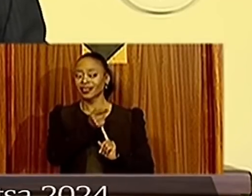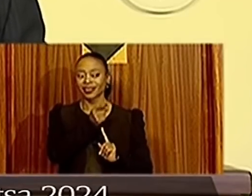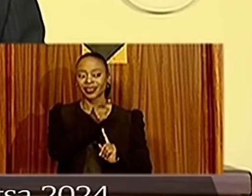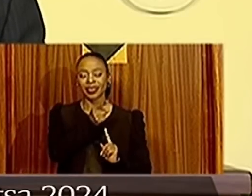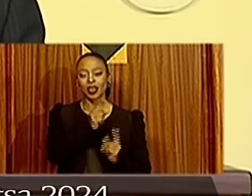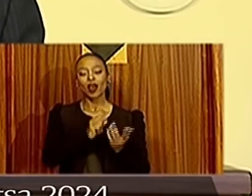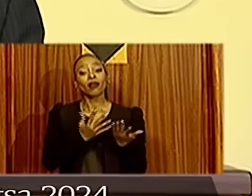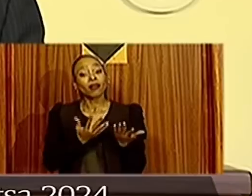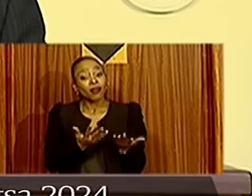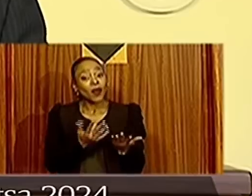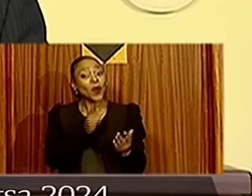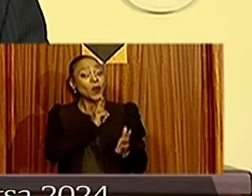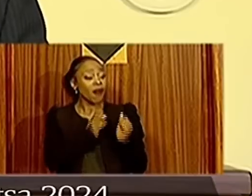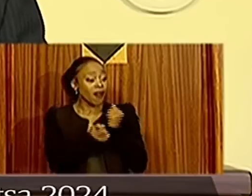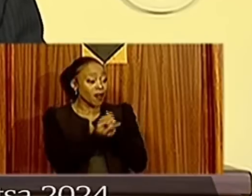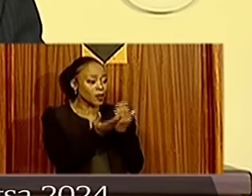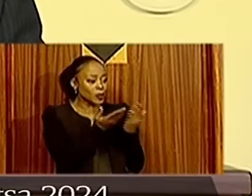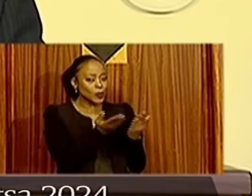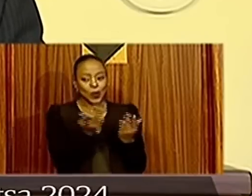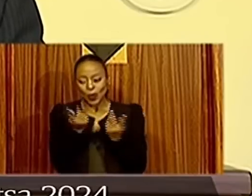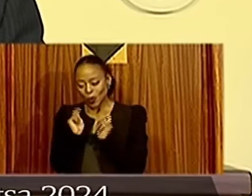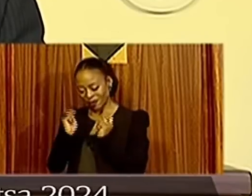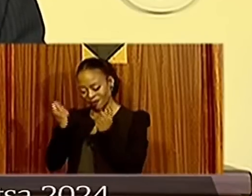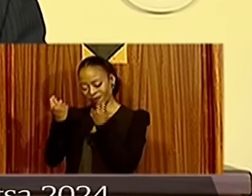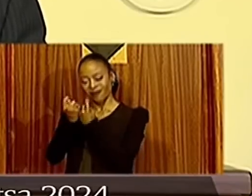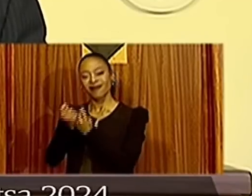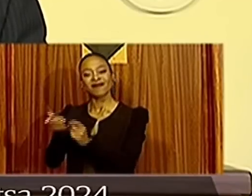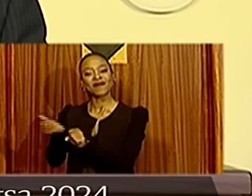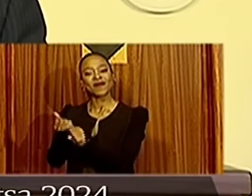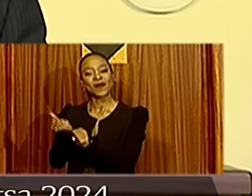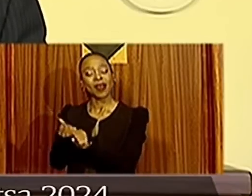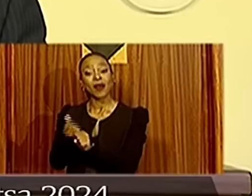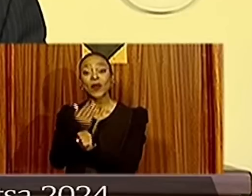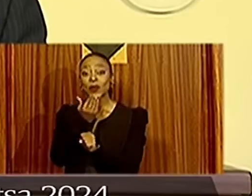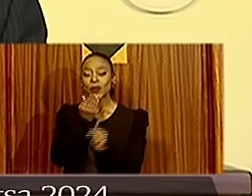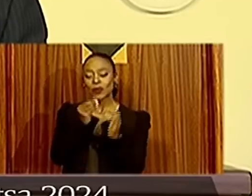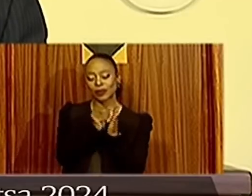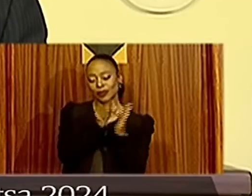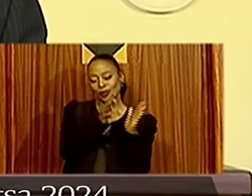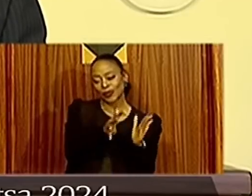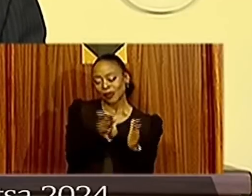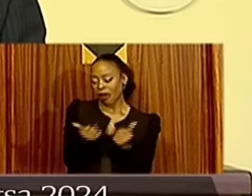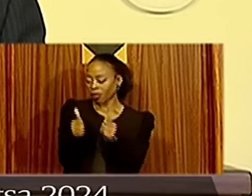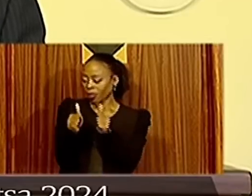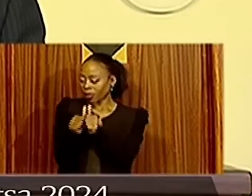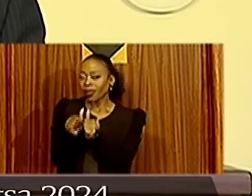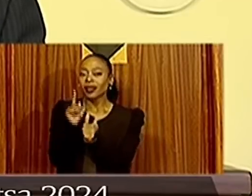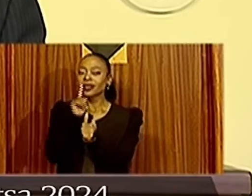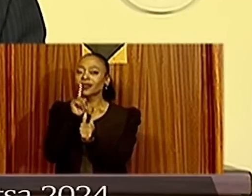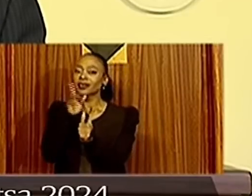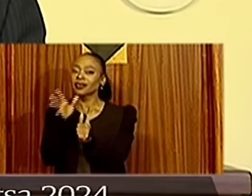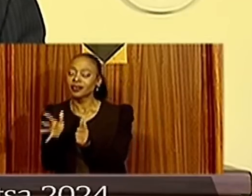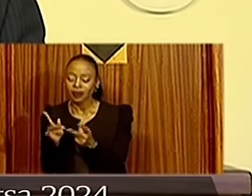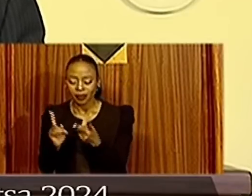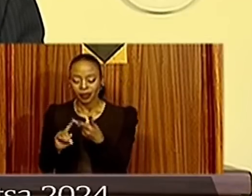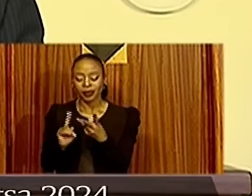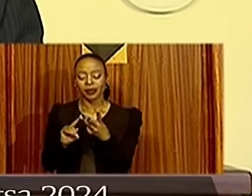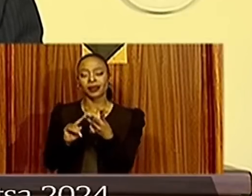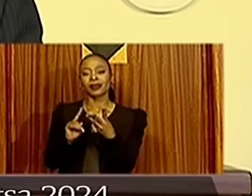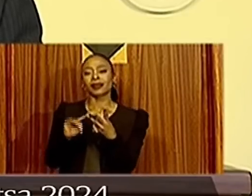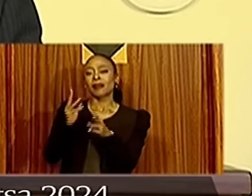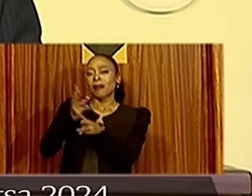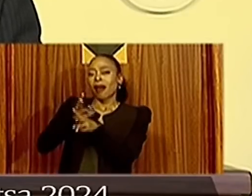the result of a collective effort by the learners, the teachers, the education officials,